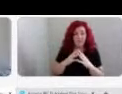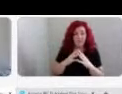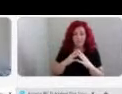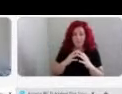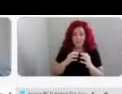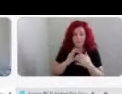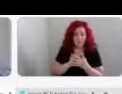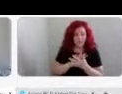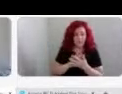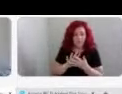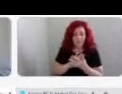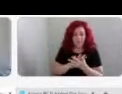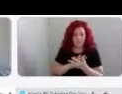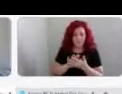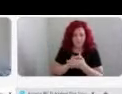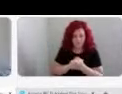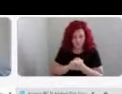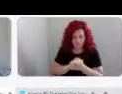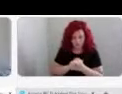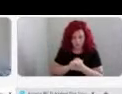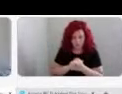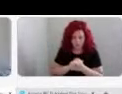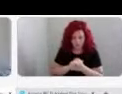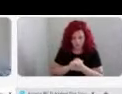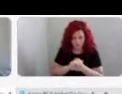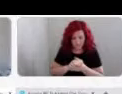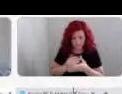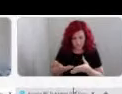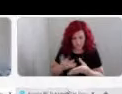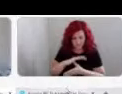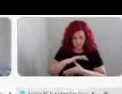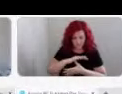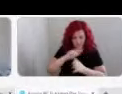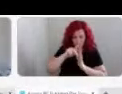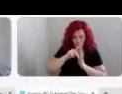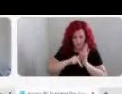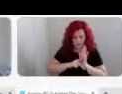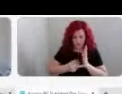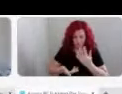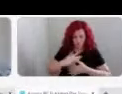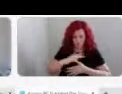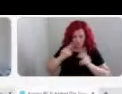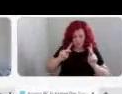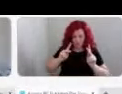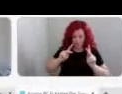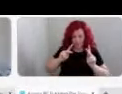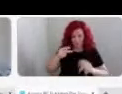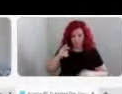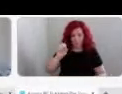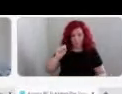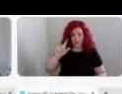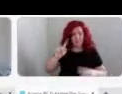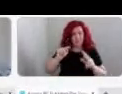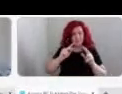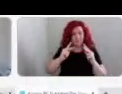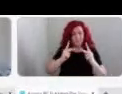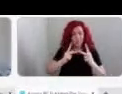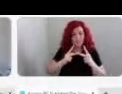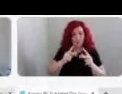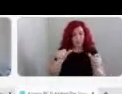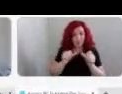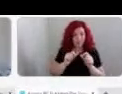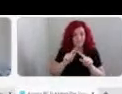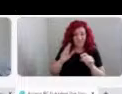district two that will primarily reflect the policy priorities and concerns of the people of the prescott area very different from our own